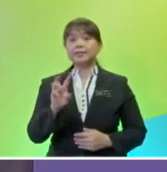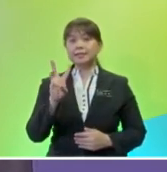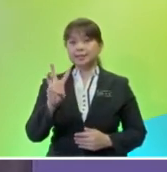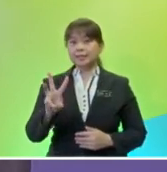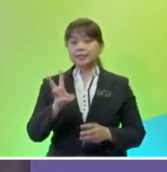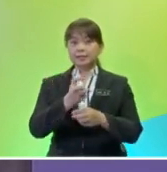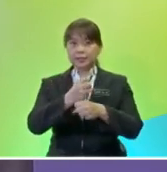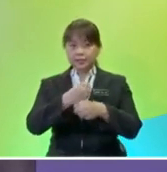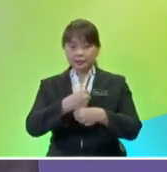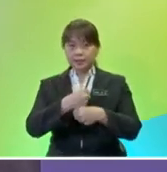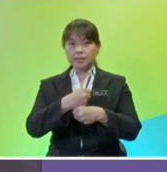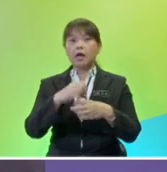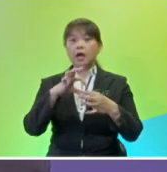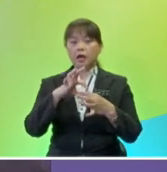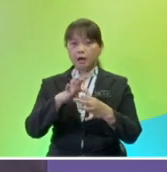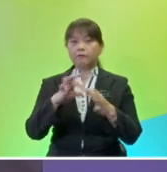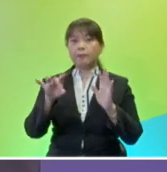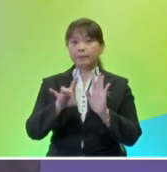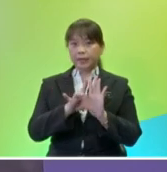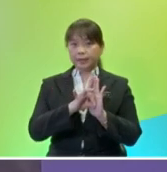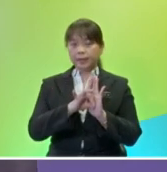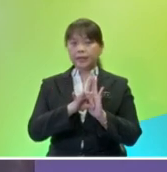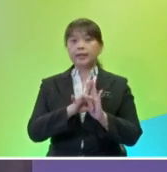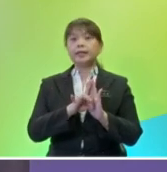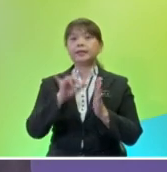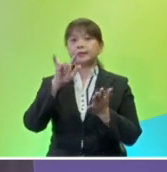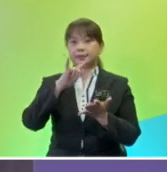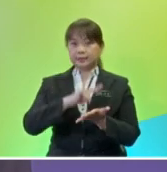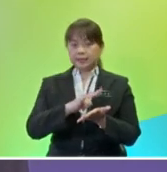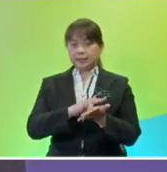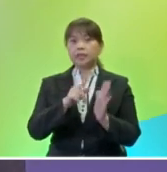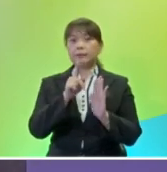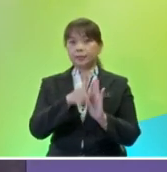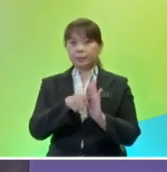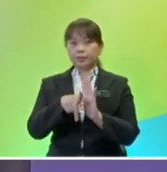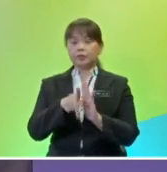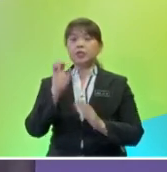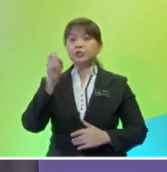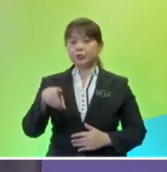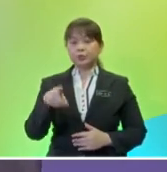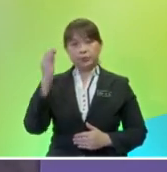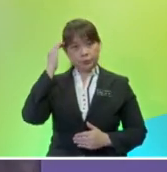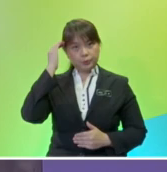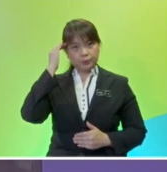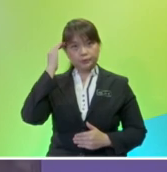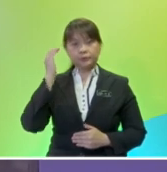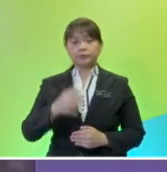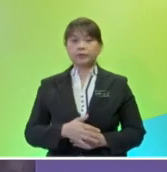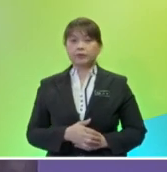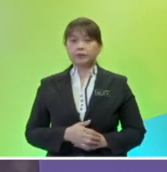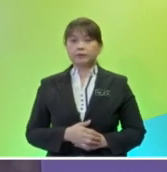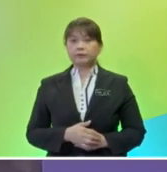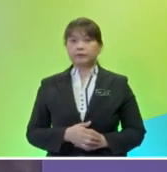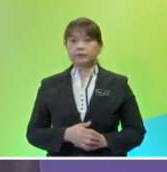know. Okay, let's repeat them. We have button magnet. Button magnets. Mm-hmm. And then what else, Shafika? We